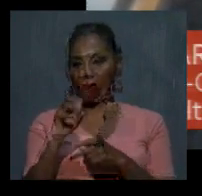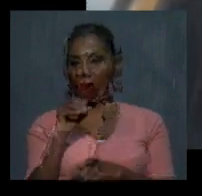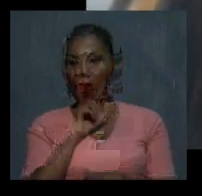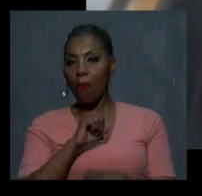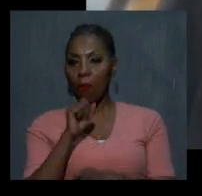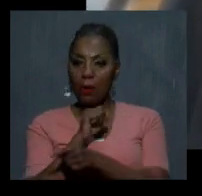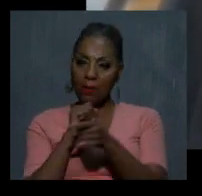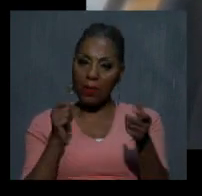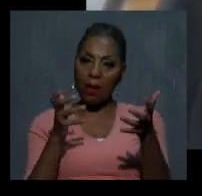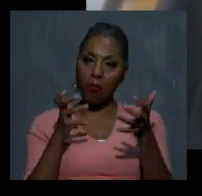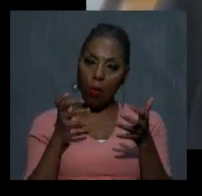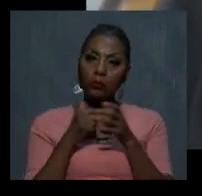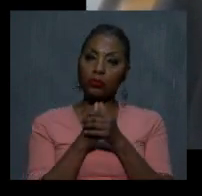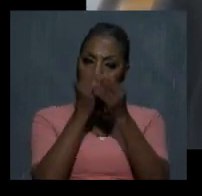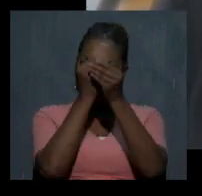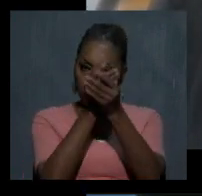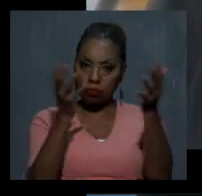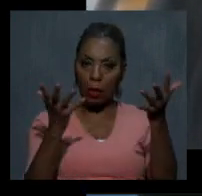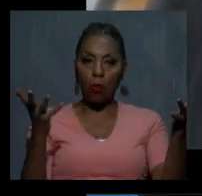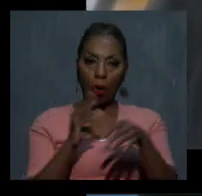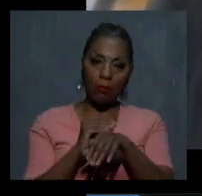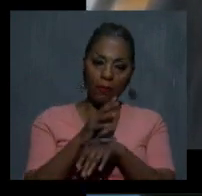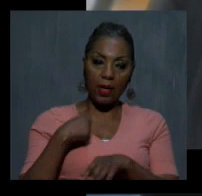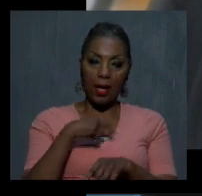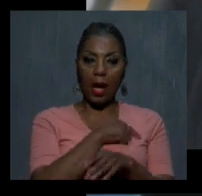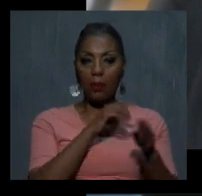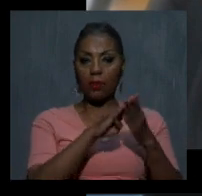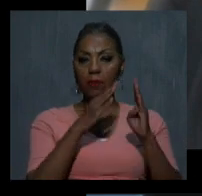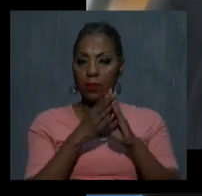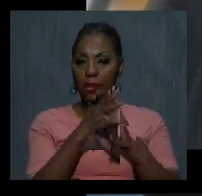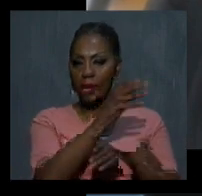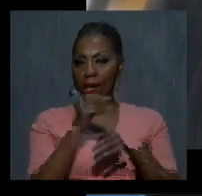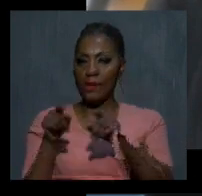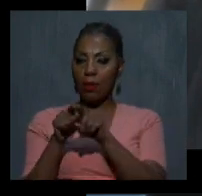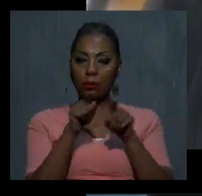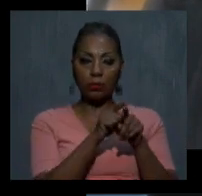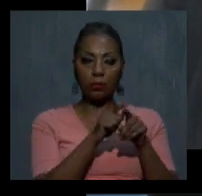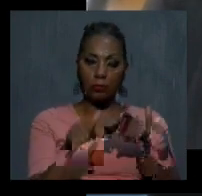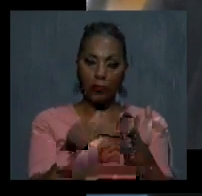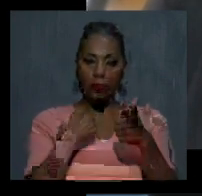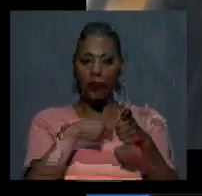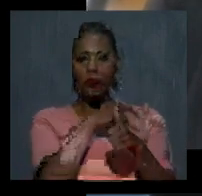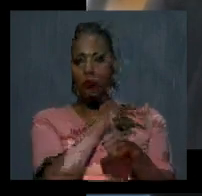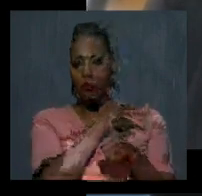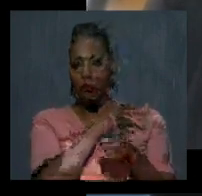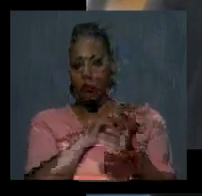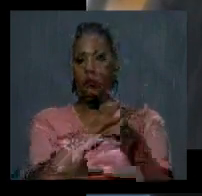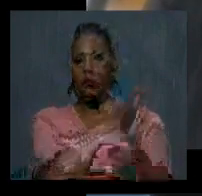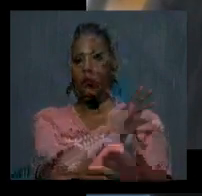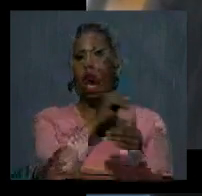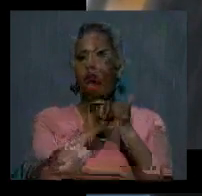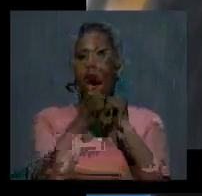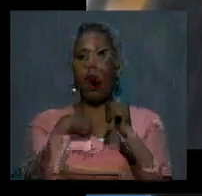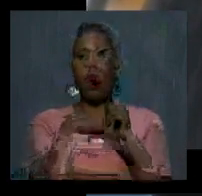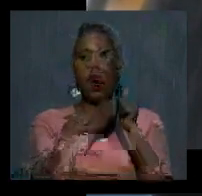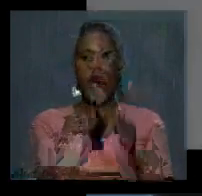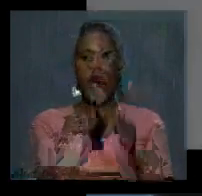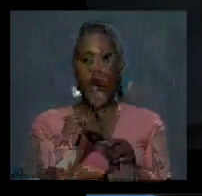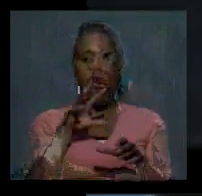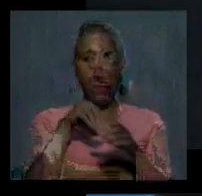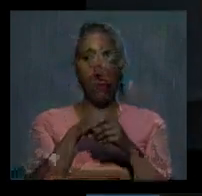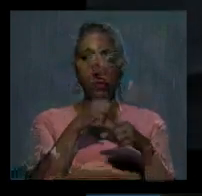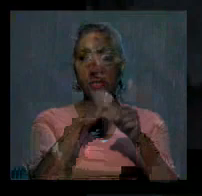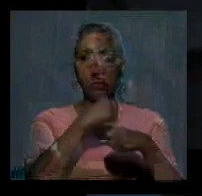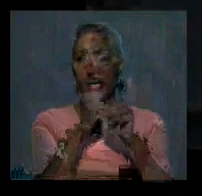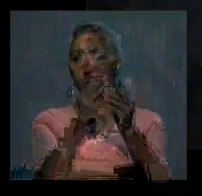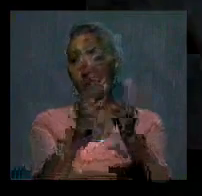their say what was impacting our community. What are some of the challenges that we face in our community to help?